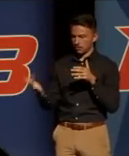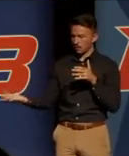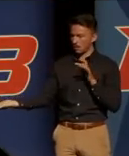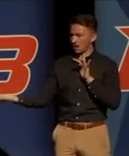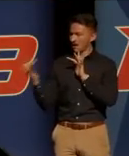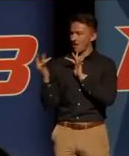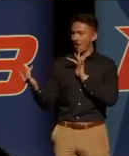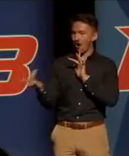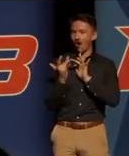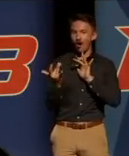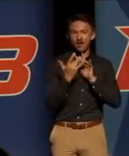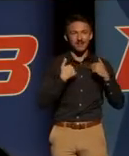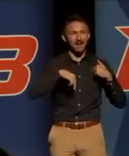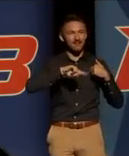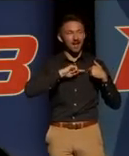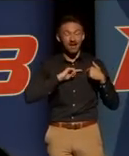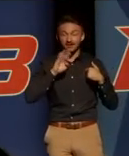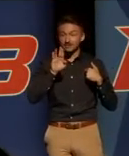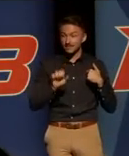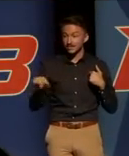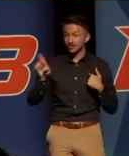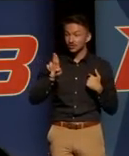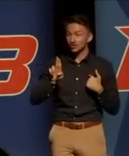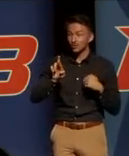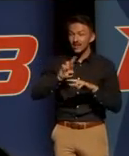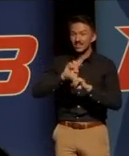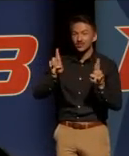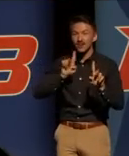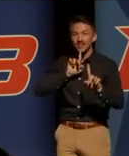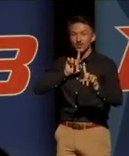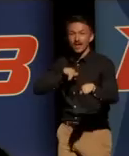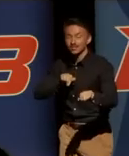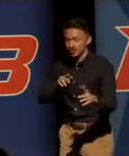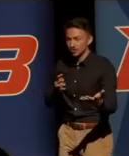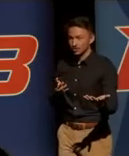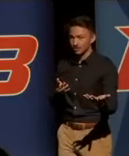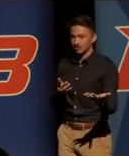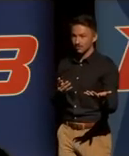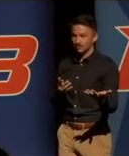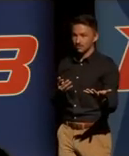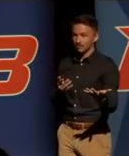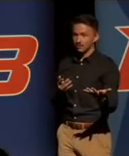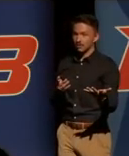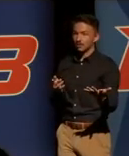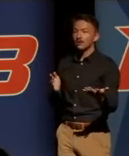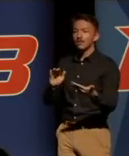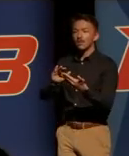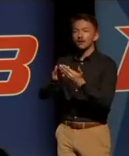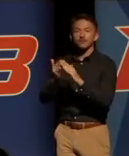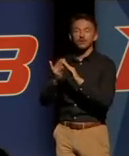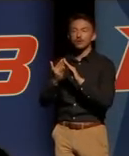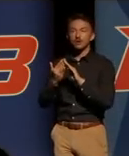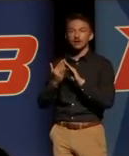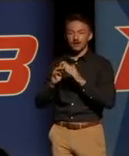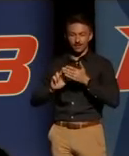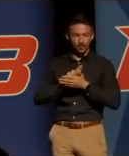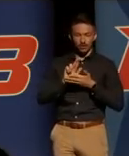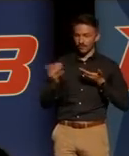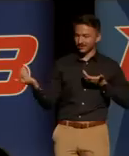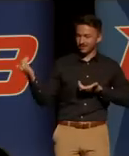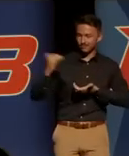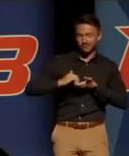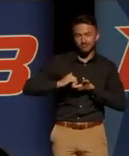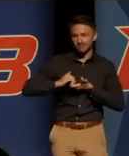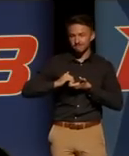Boise State is ready to answer. And they have been such a profound embodiment of that,